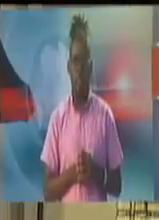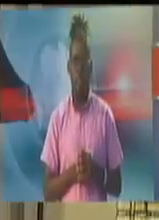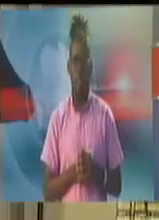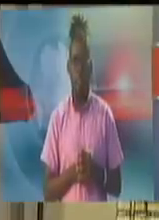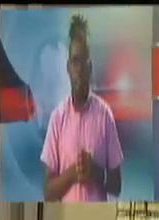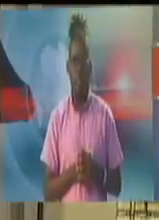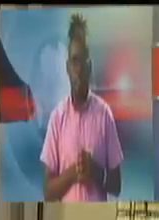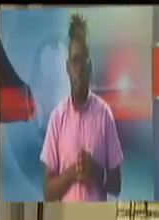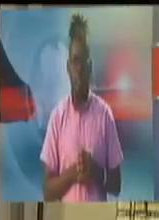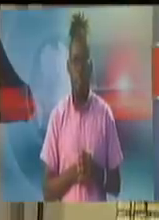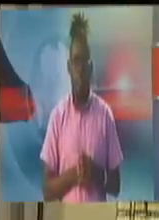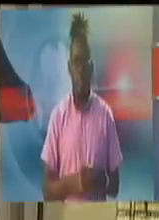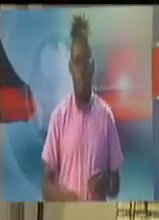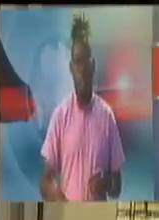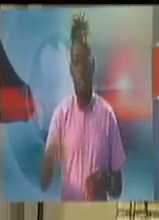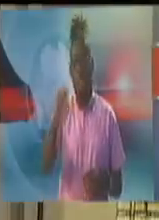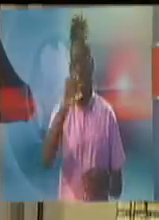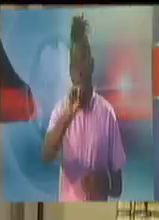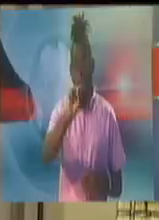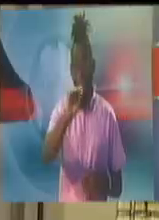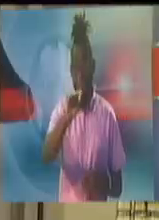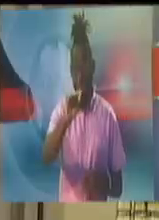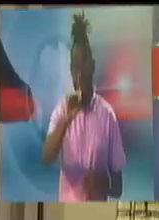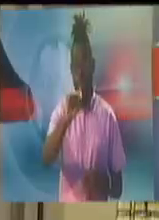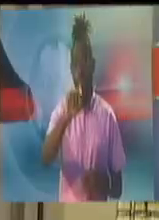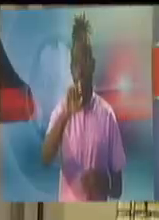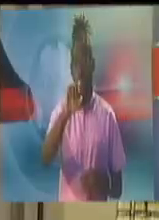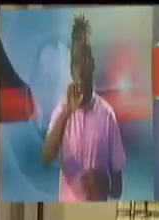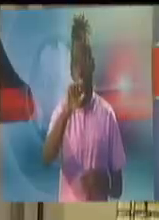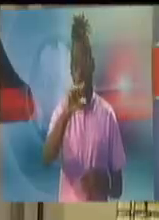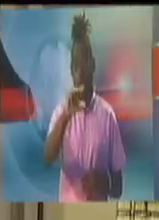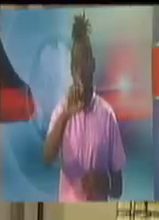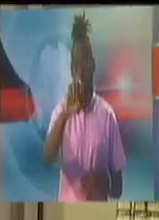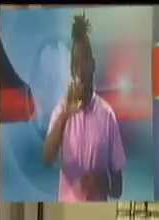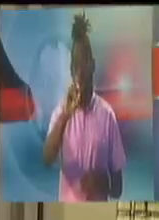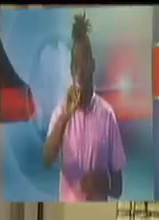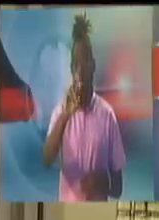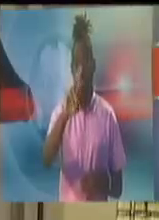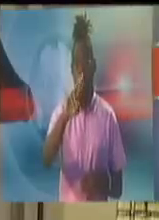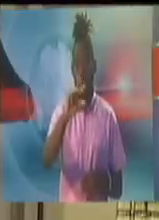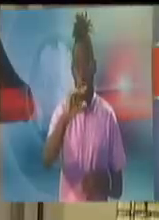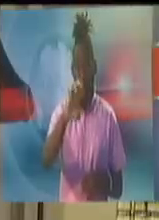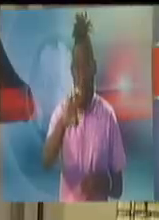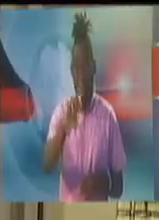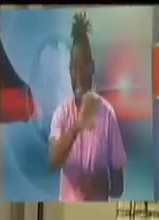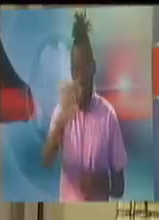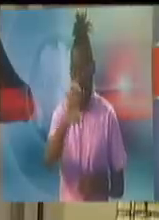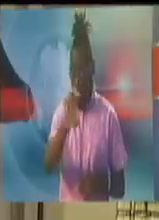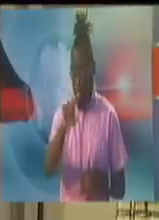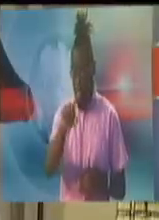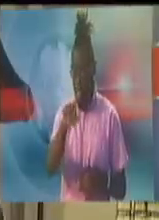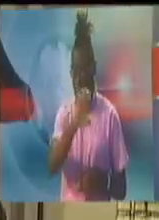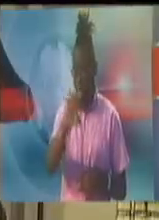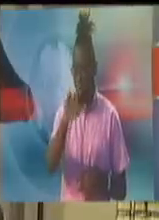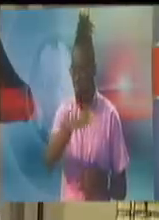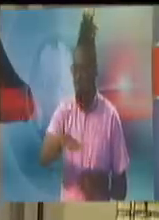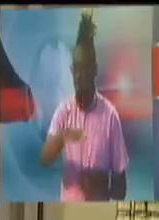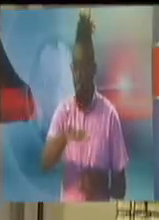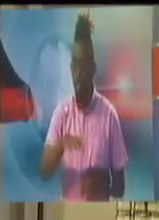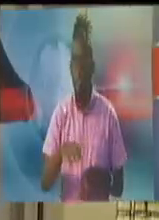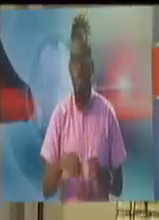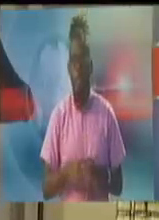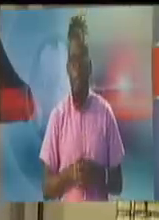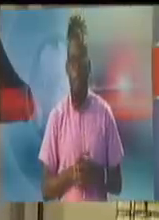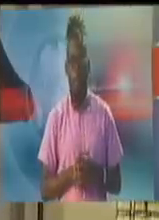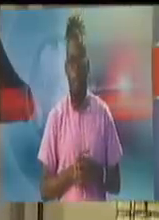Street, Budo Soman Street, Palm Drive, Rafik Street, Mangrove Street,